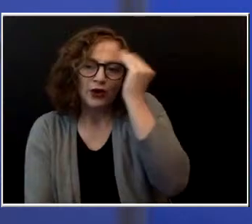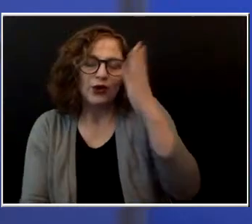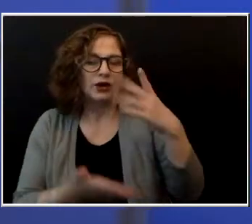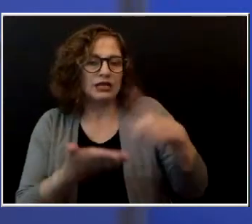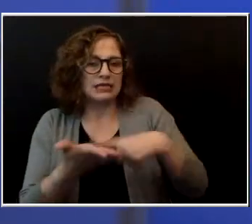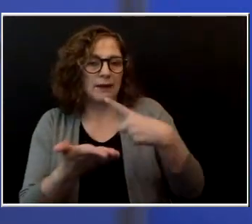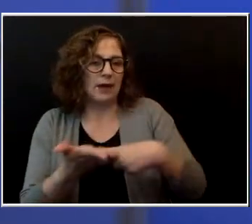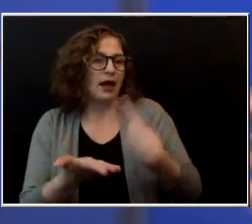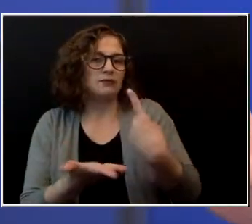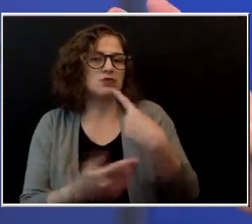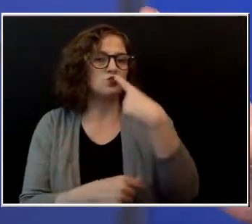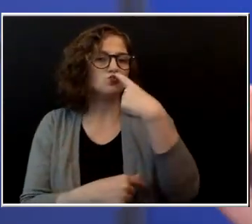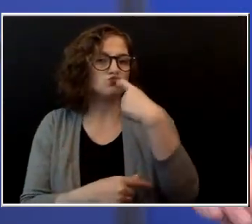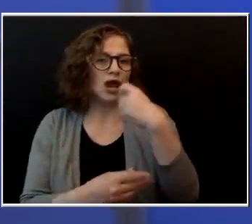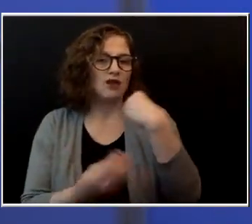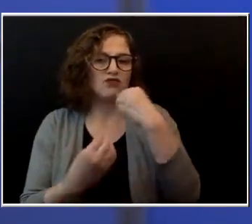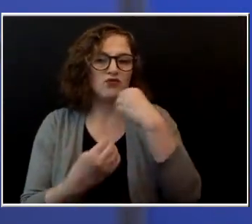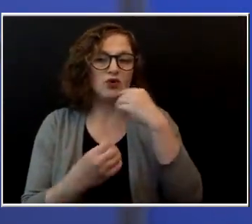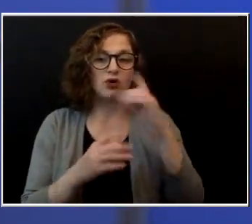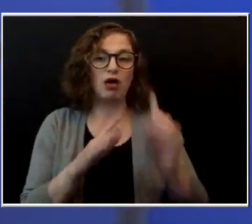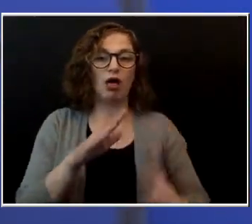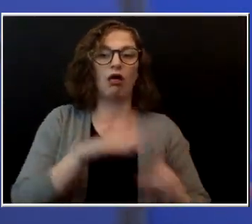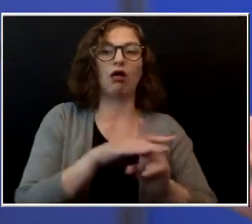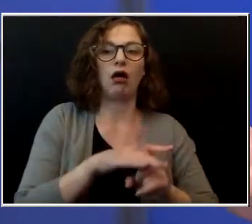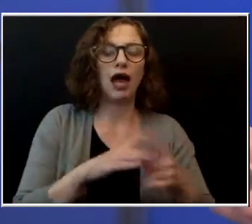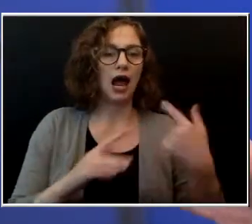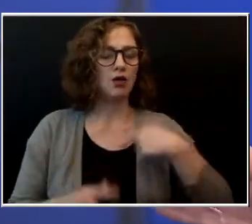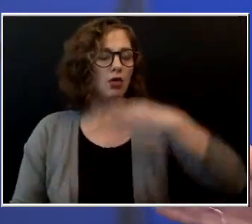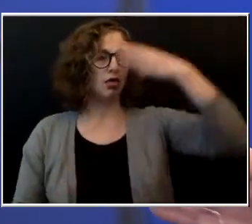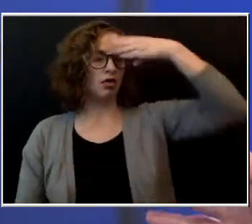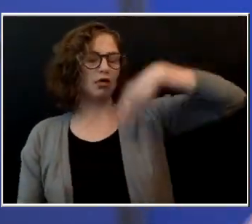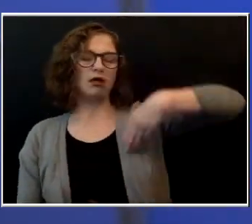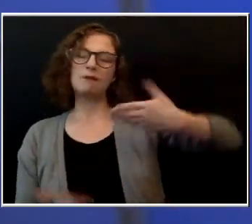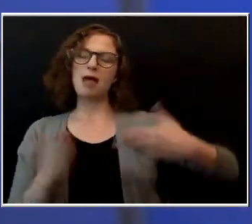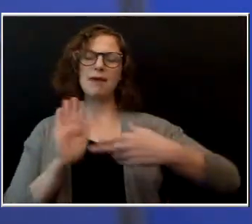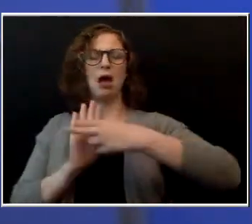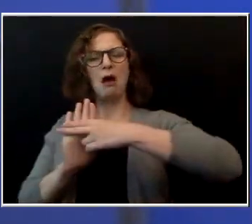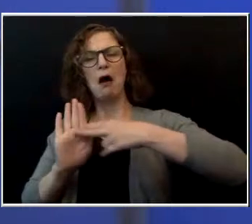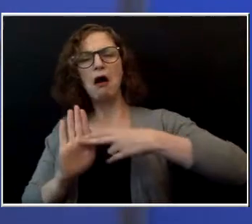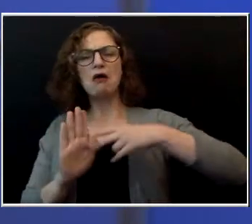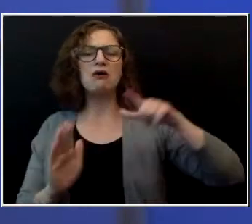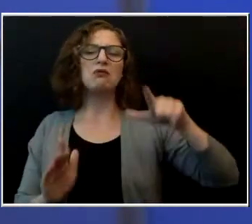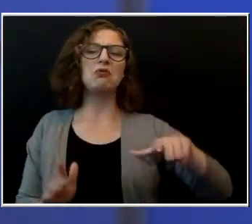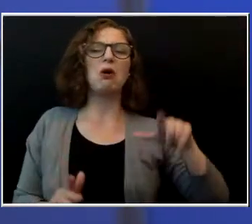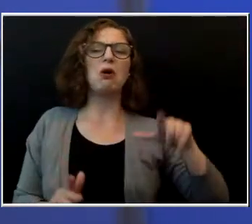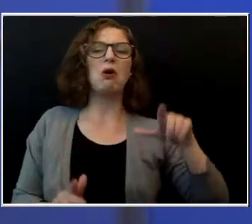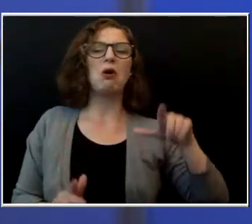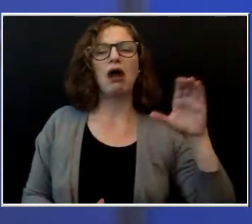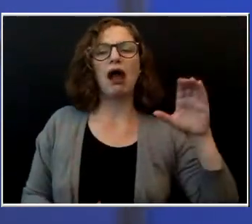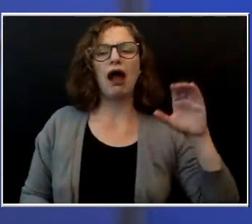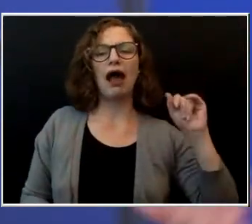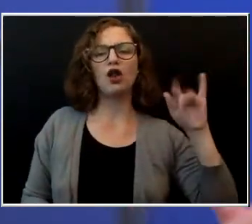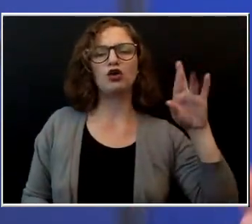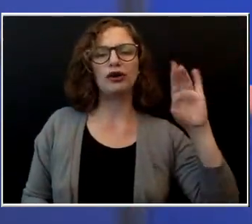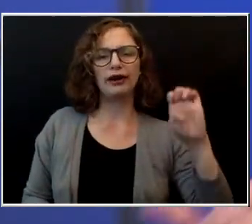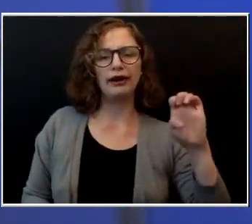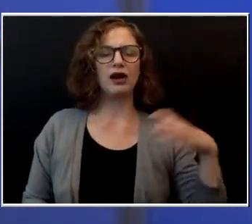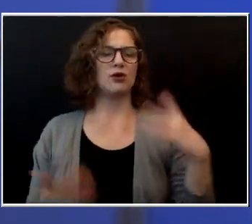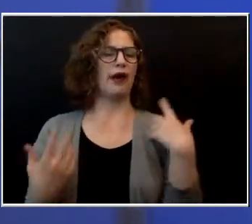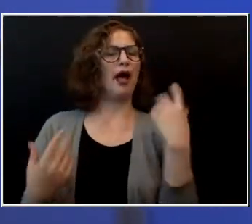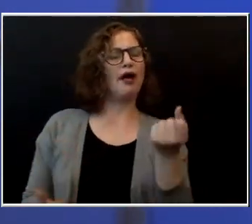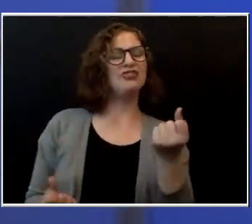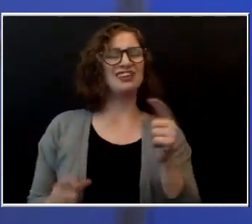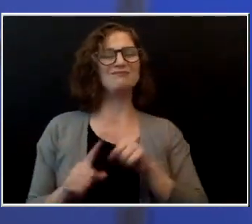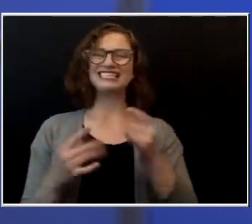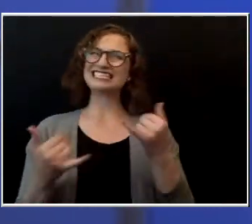as low calorie or healthy for you in some way, but it still categorizes as a red food. So we just want to be aware